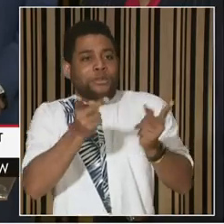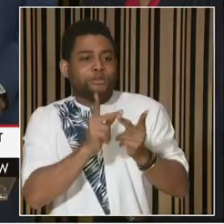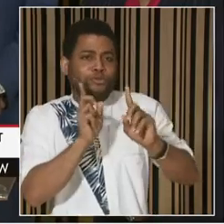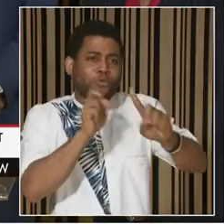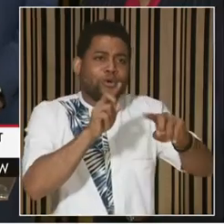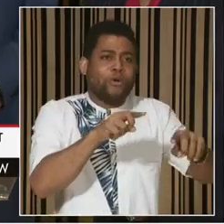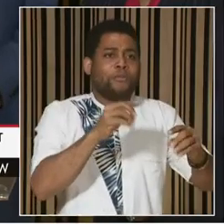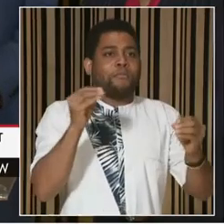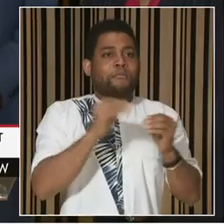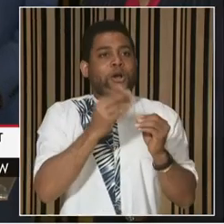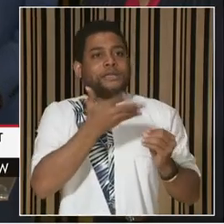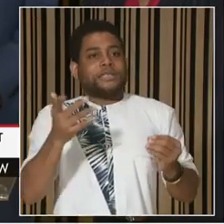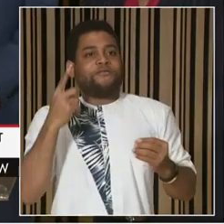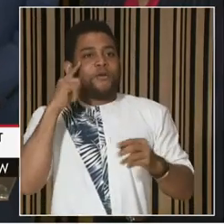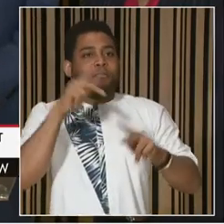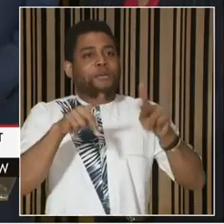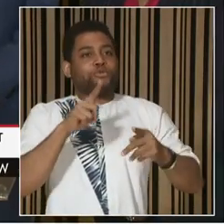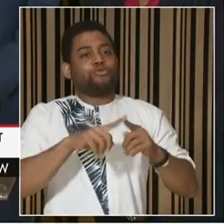do.